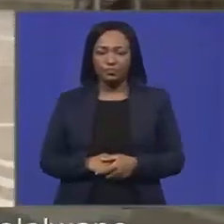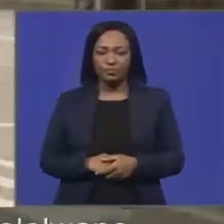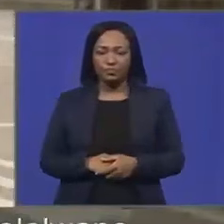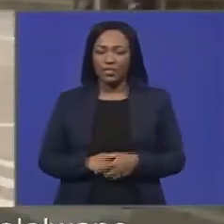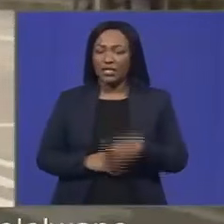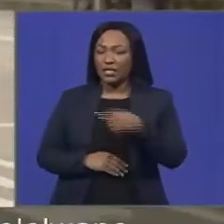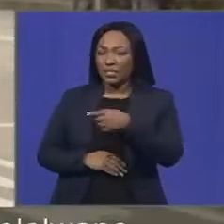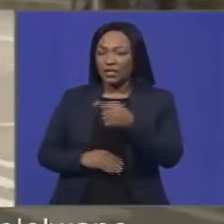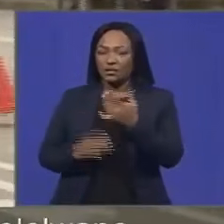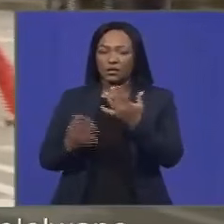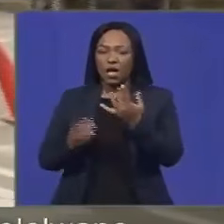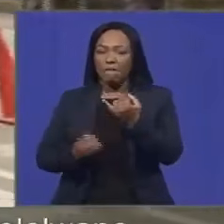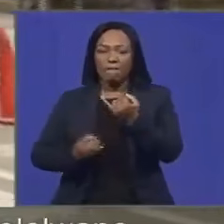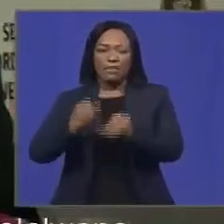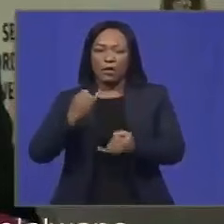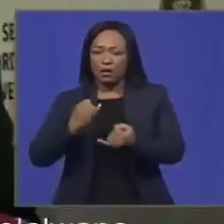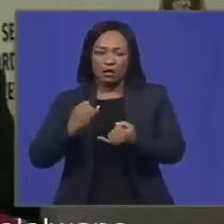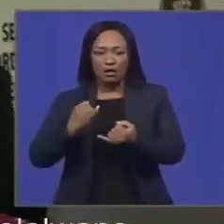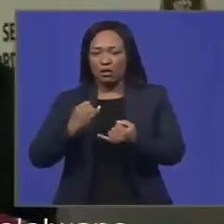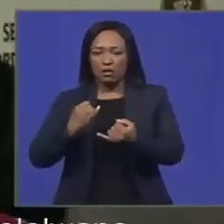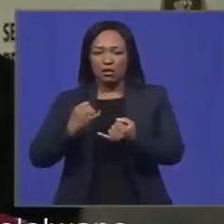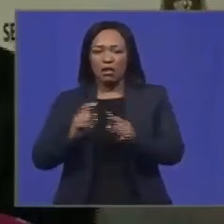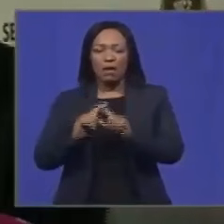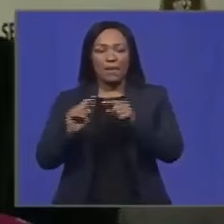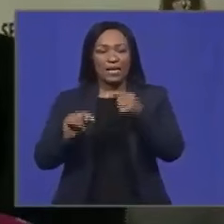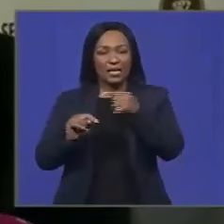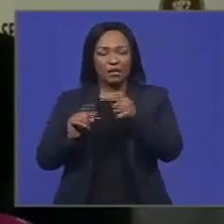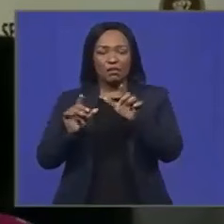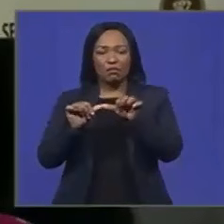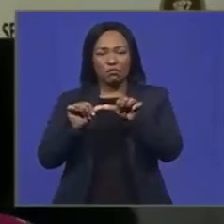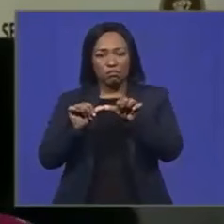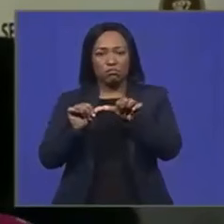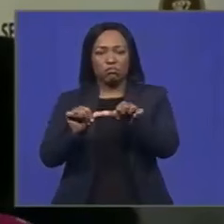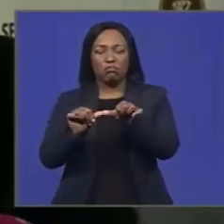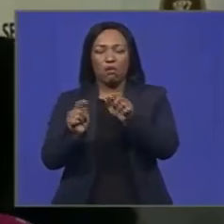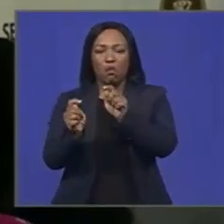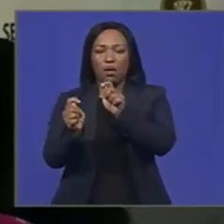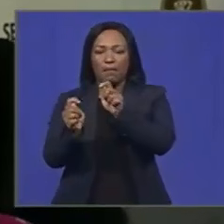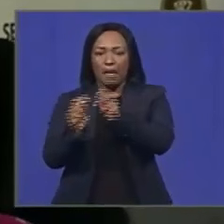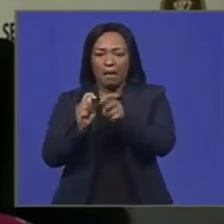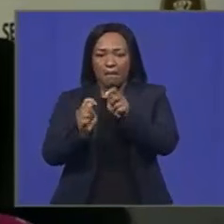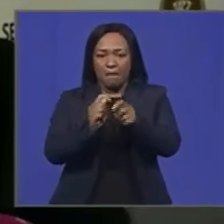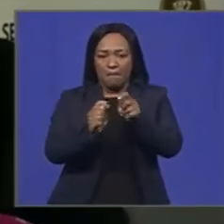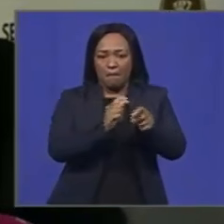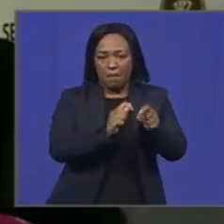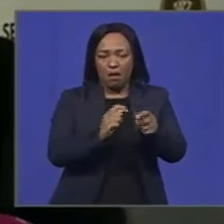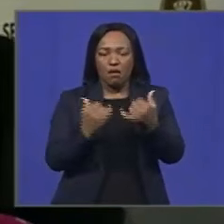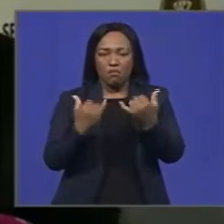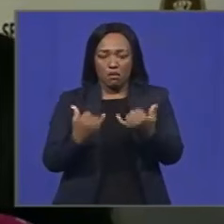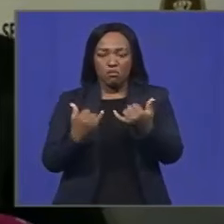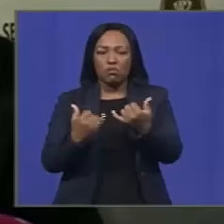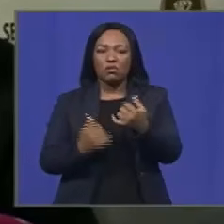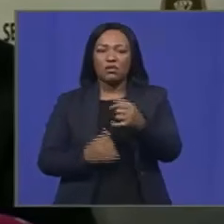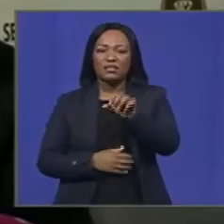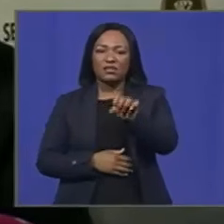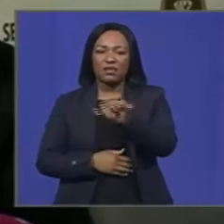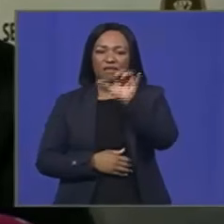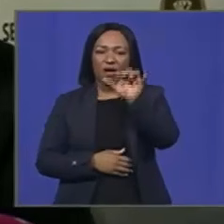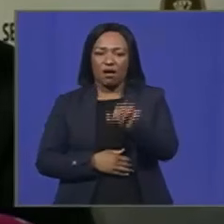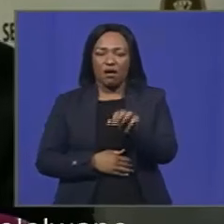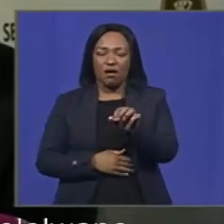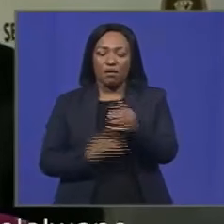coincidence. It is the product of sustained reforms that are steadily rebuilding the capability of the South African